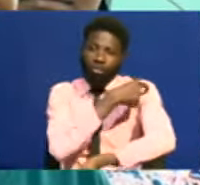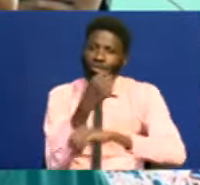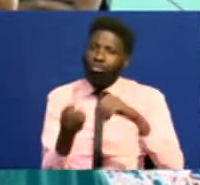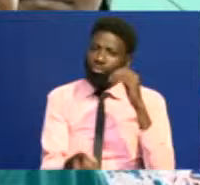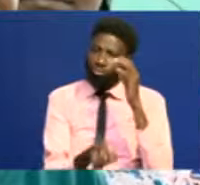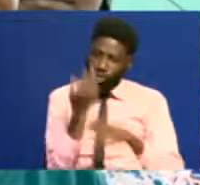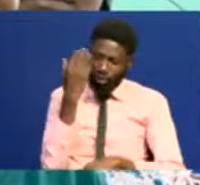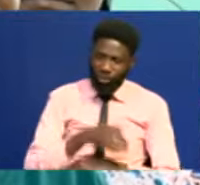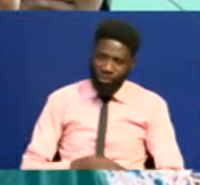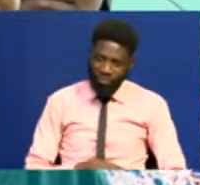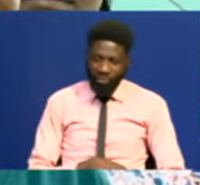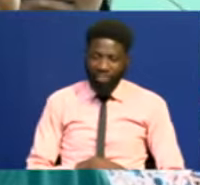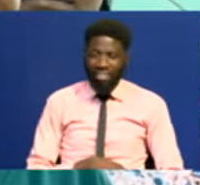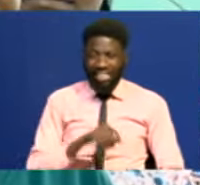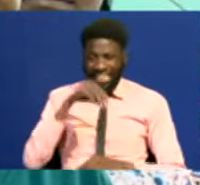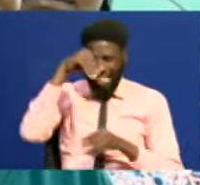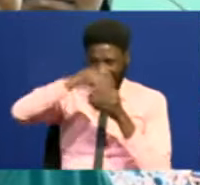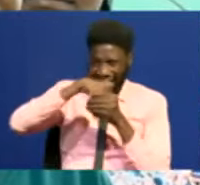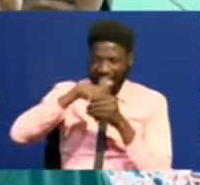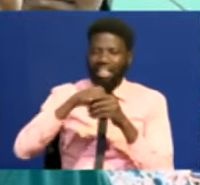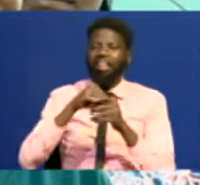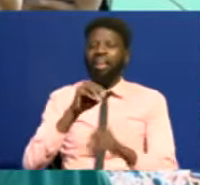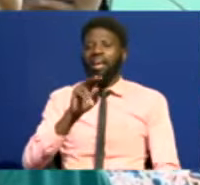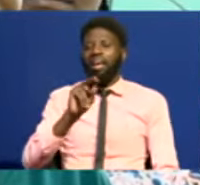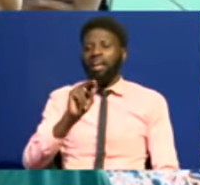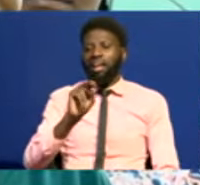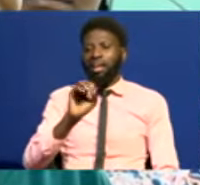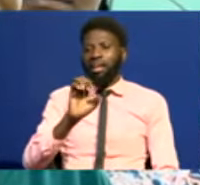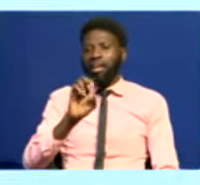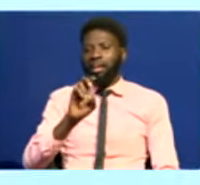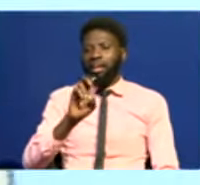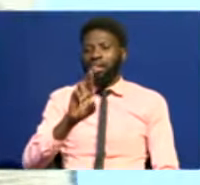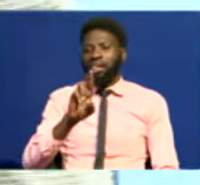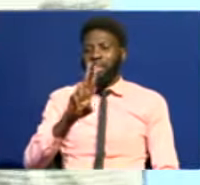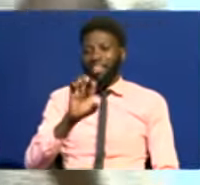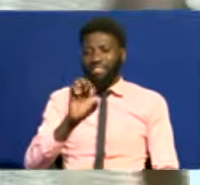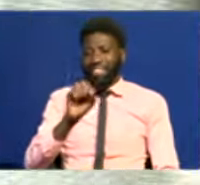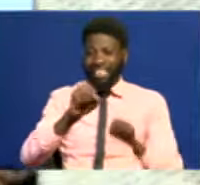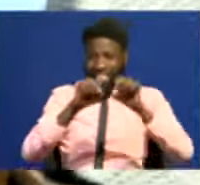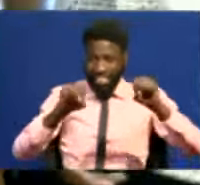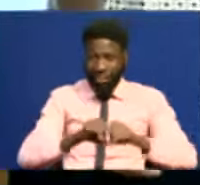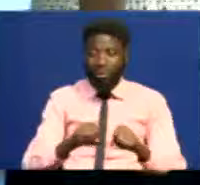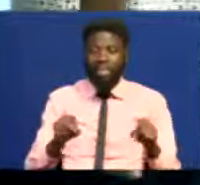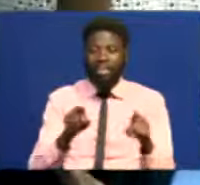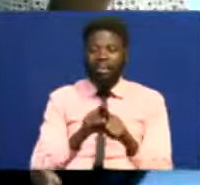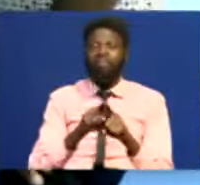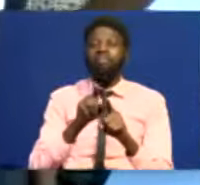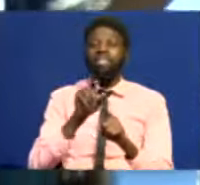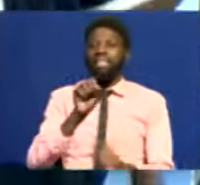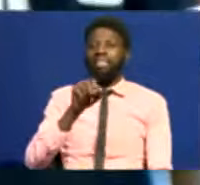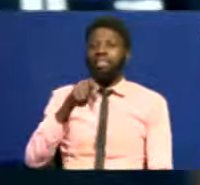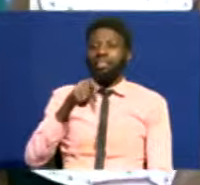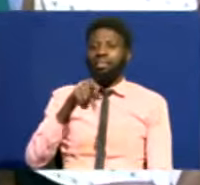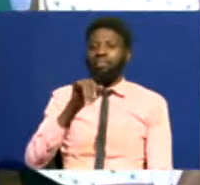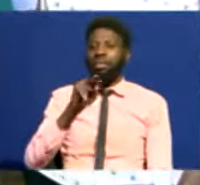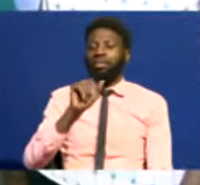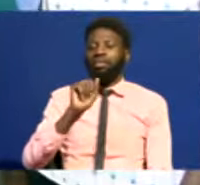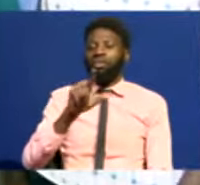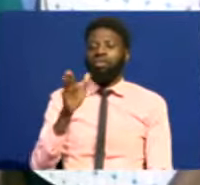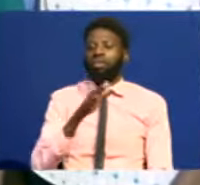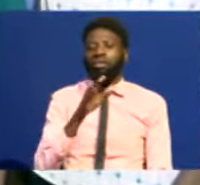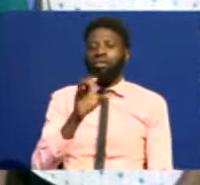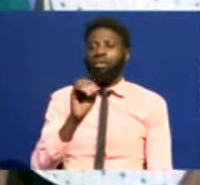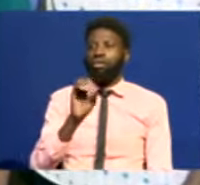the nervous system. That's why it's a really complicated surgery. With the patient in a stable condition, the successful